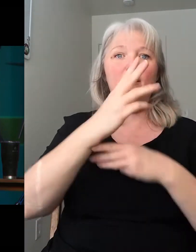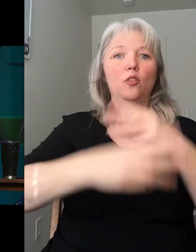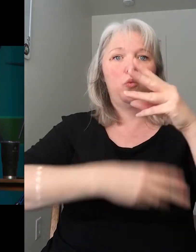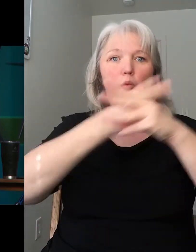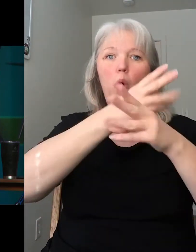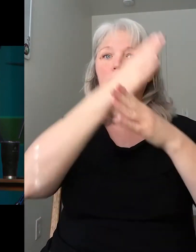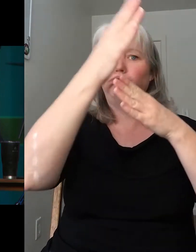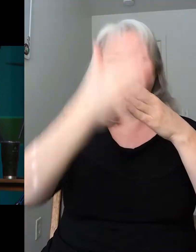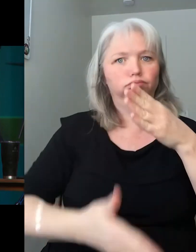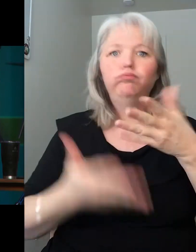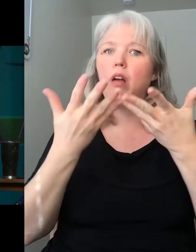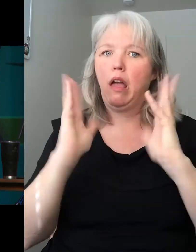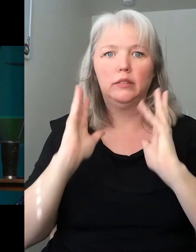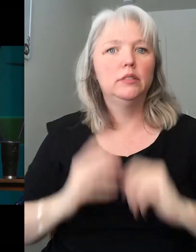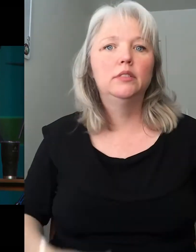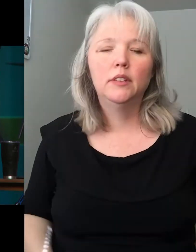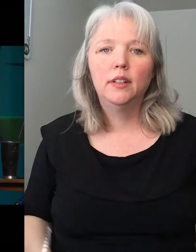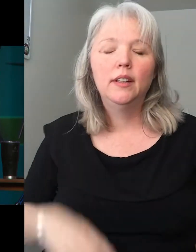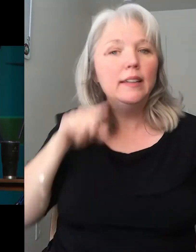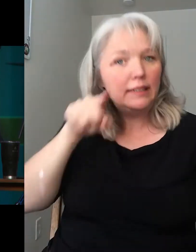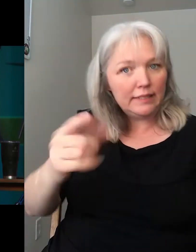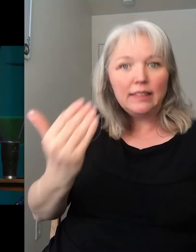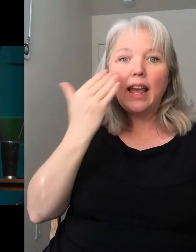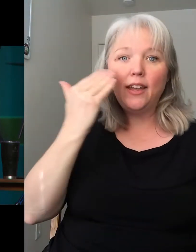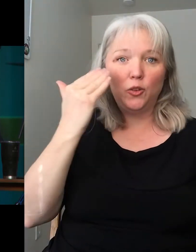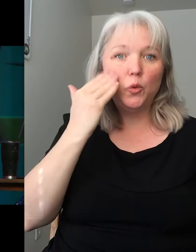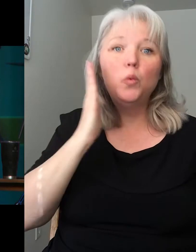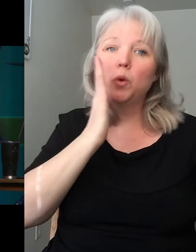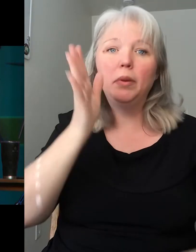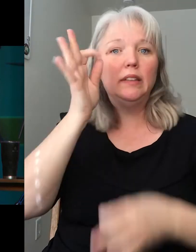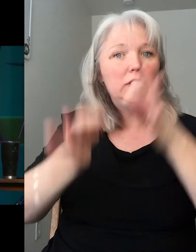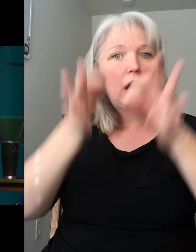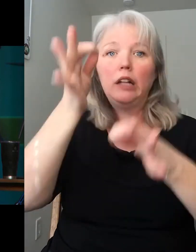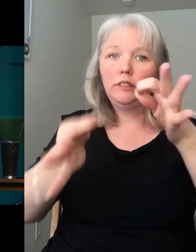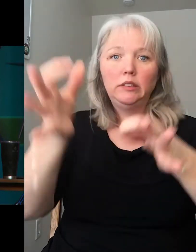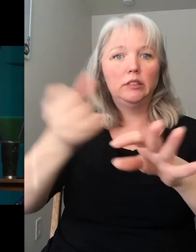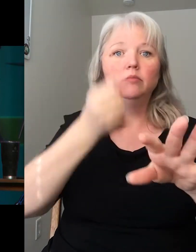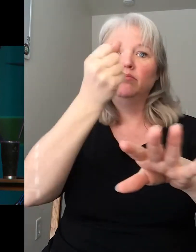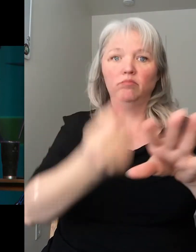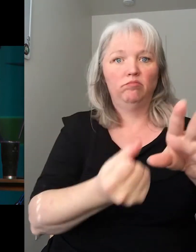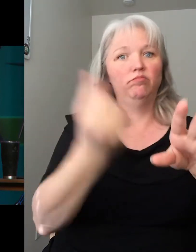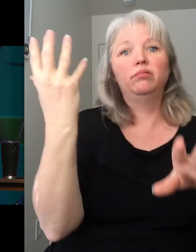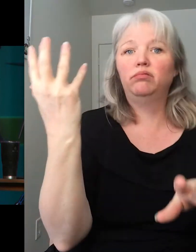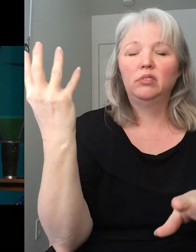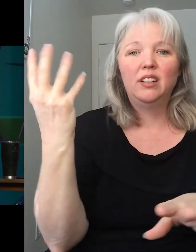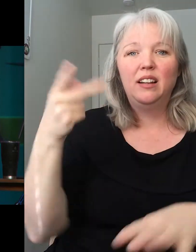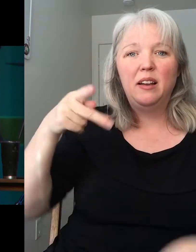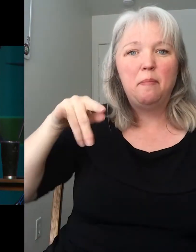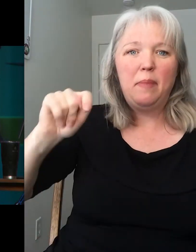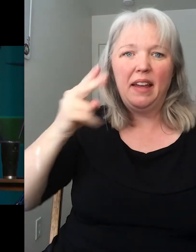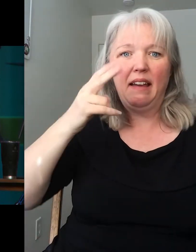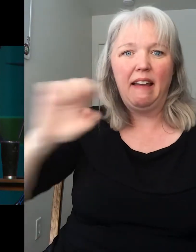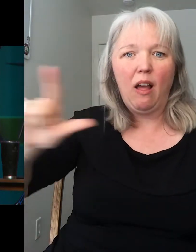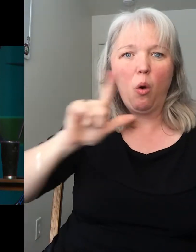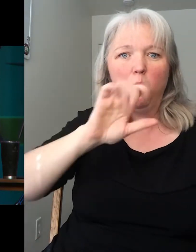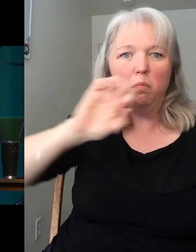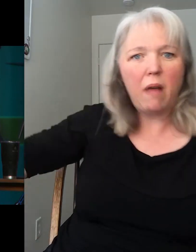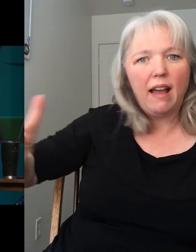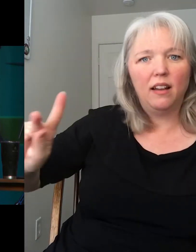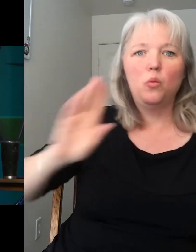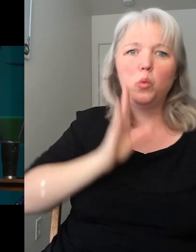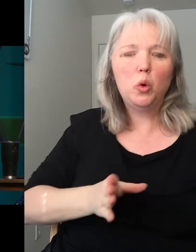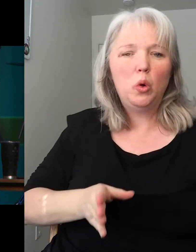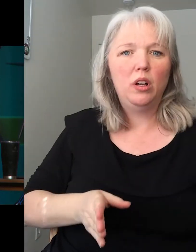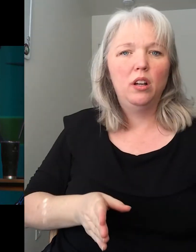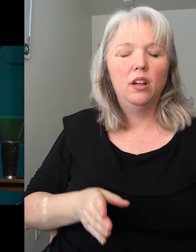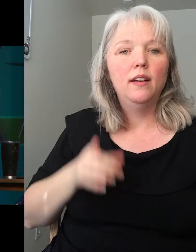this world. There is coming an end where they knew that they would be judged and thrown back into the very pit of hell.